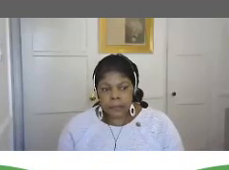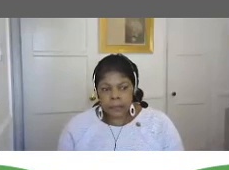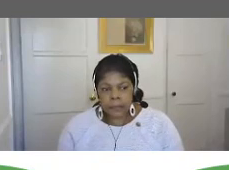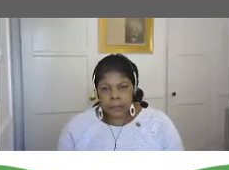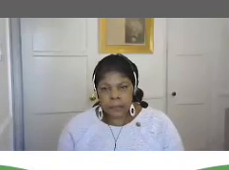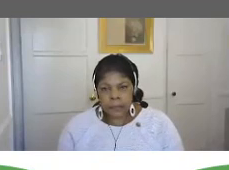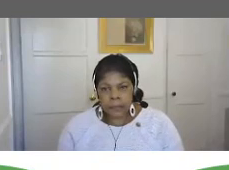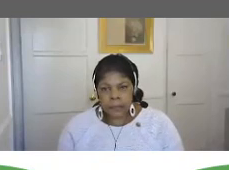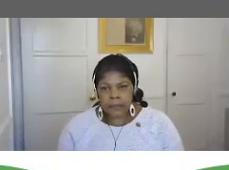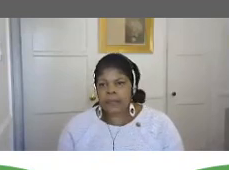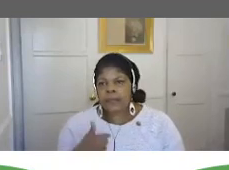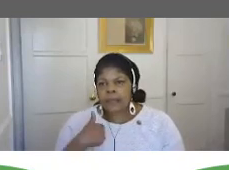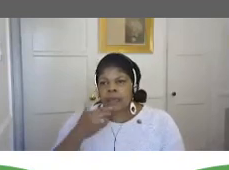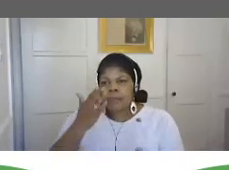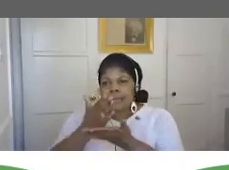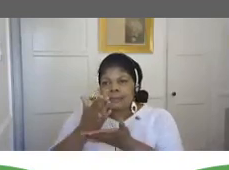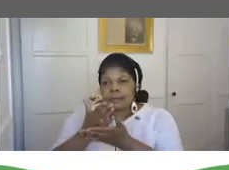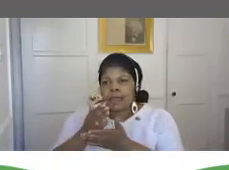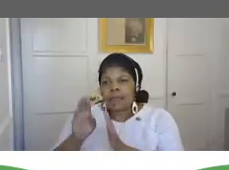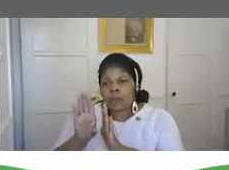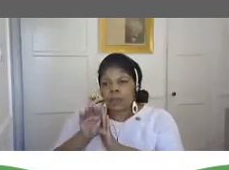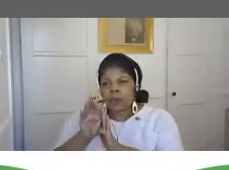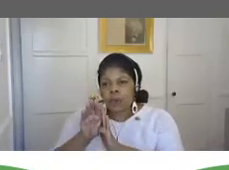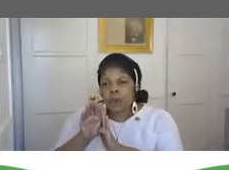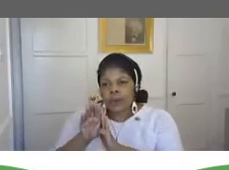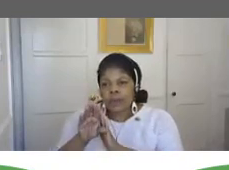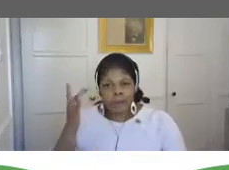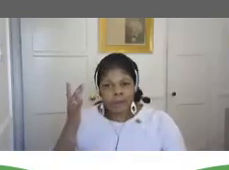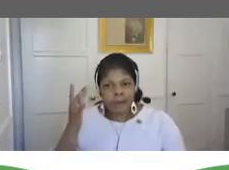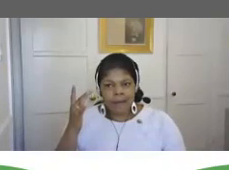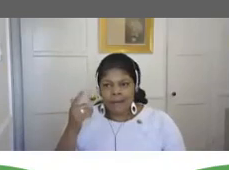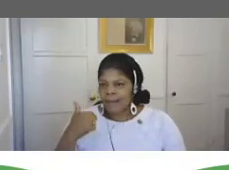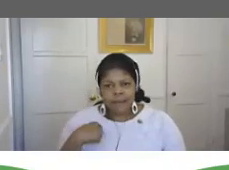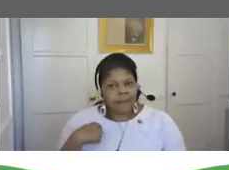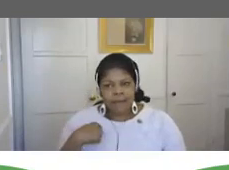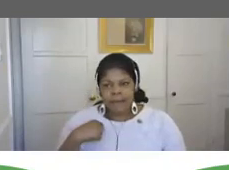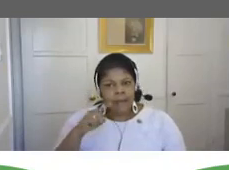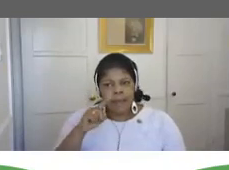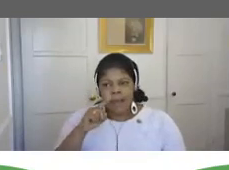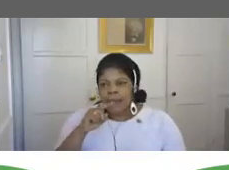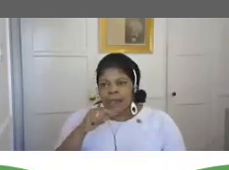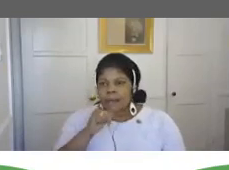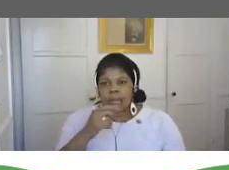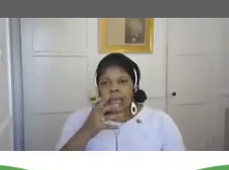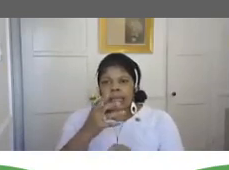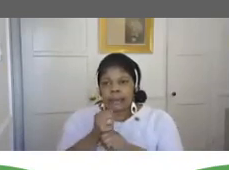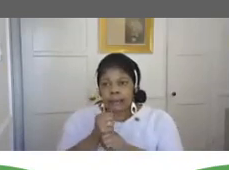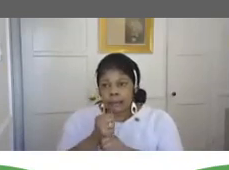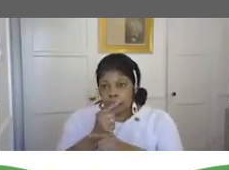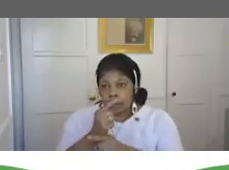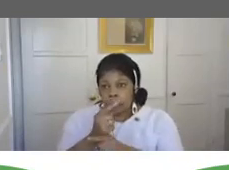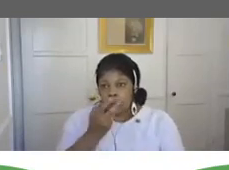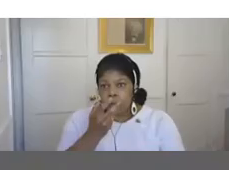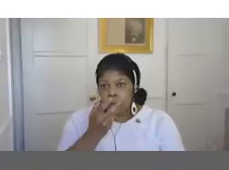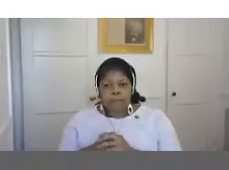I'm going to stop recording for a minute because I'm not getting the colors that I'm supposed to have here. So let me